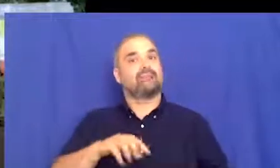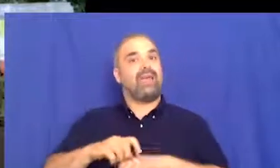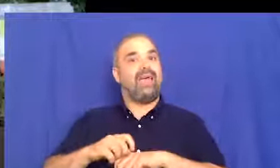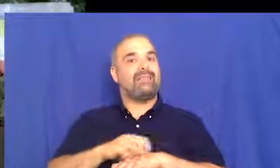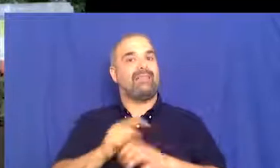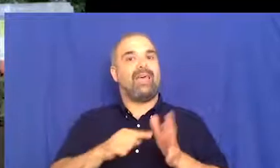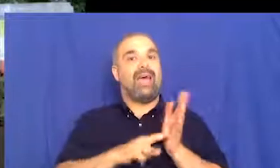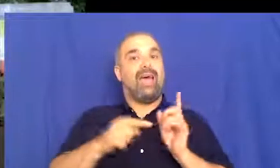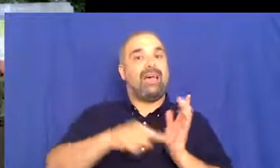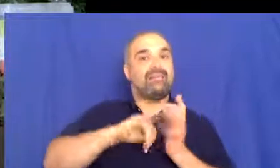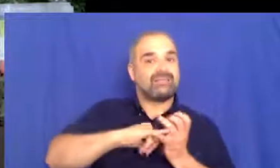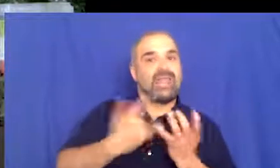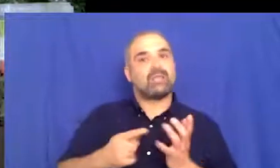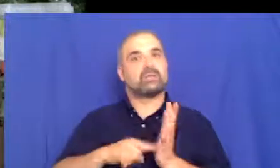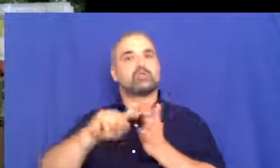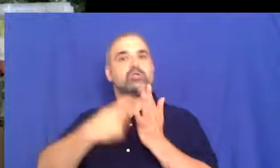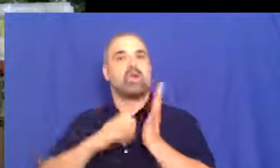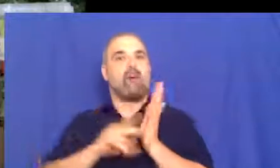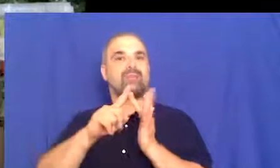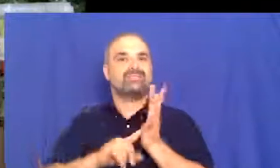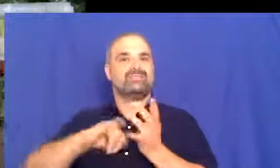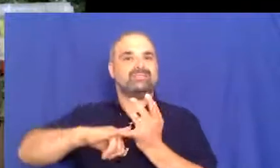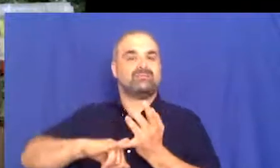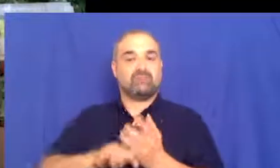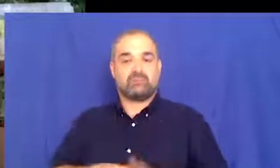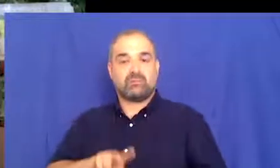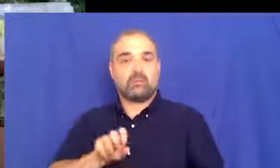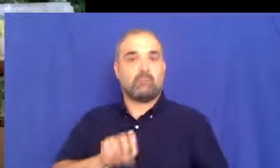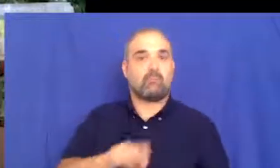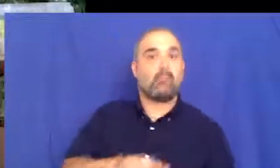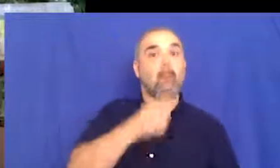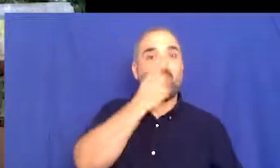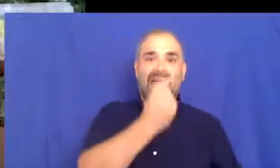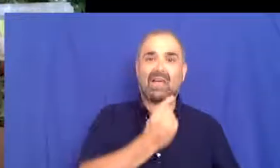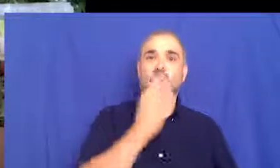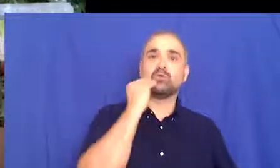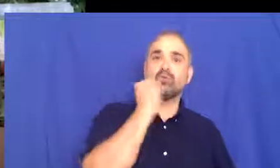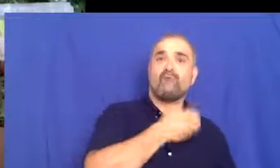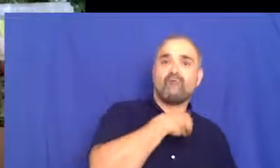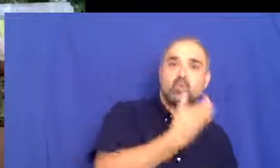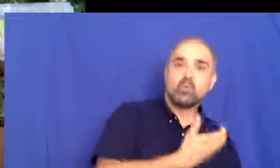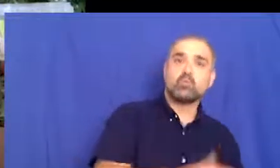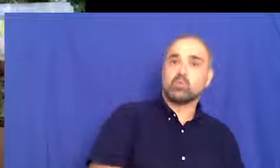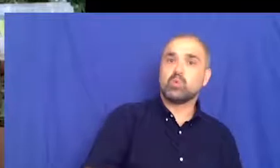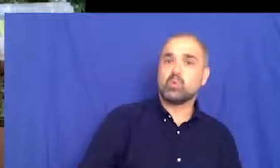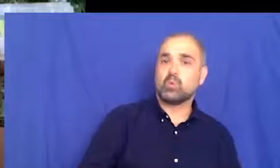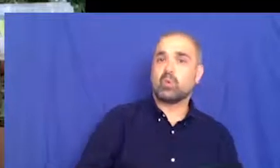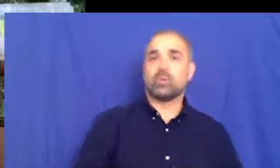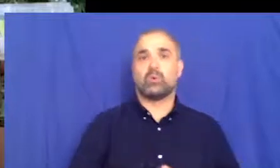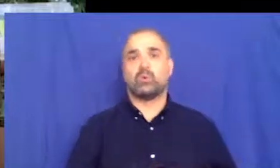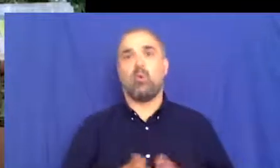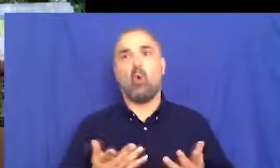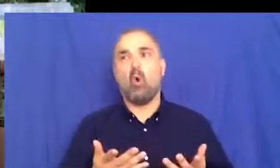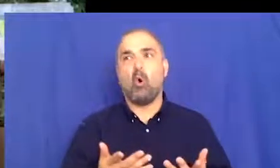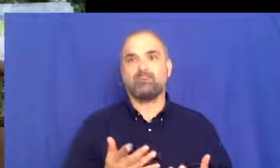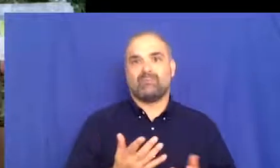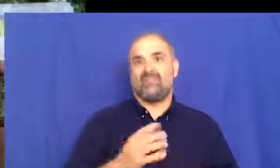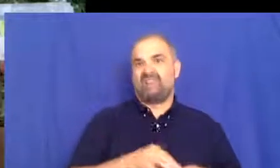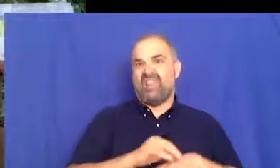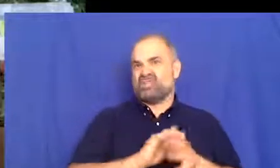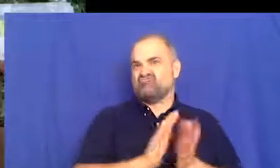and termites. But it's not limited to ants and termites. You can eat soft fruits and carrion, so rotten